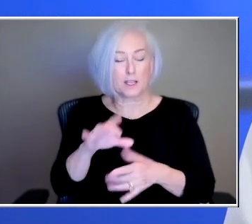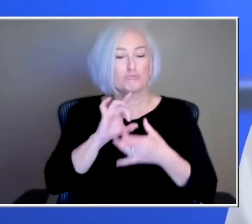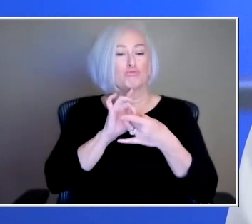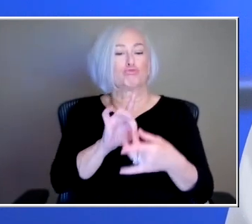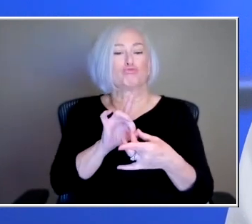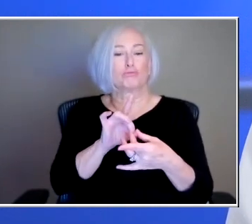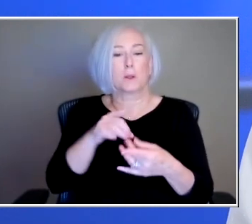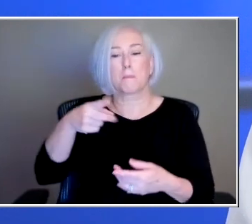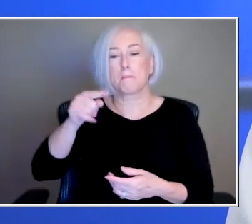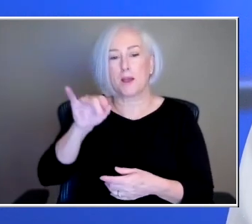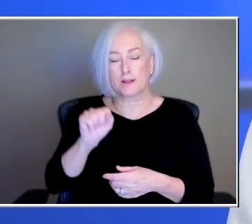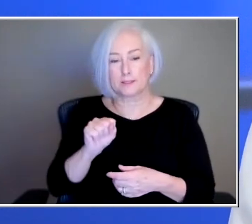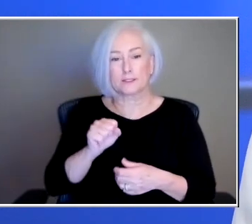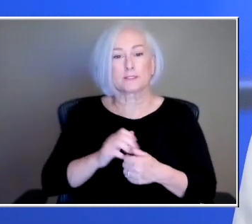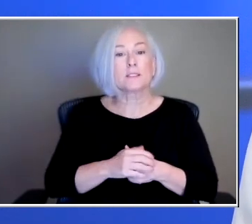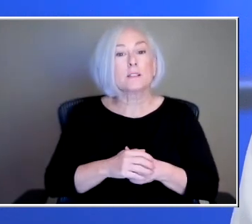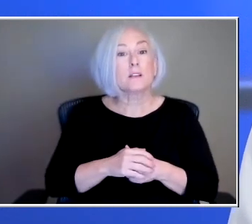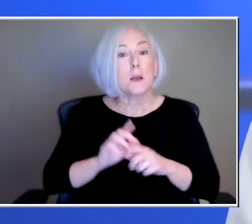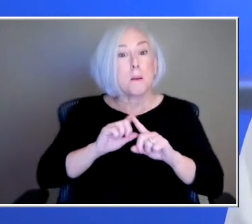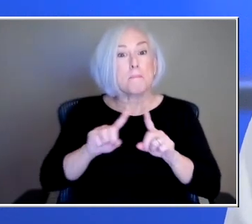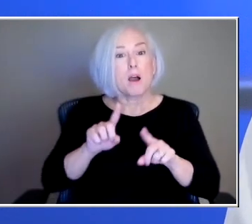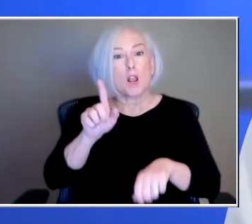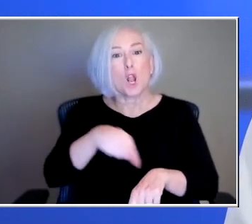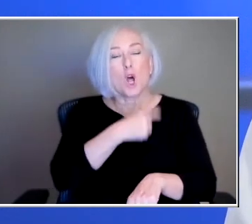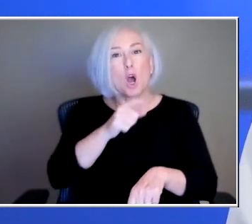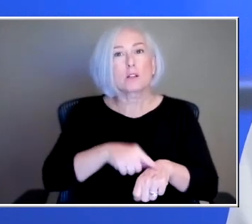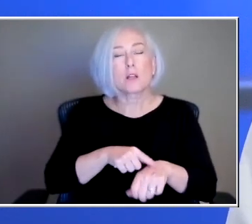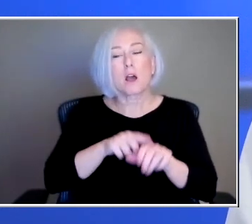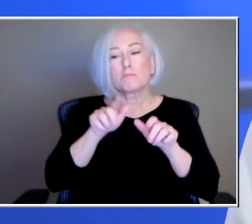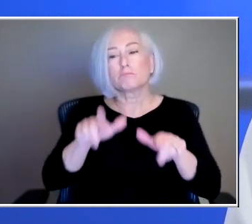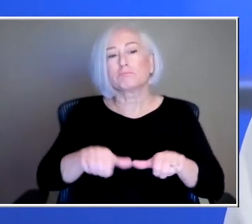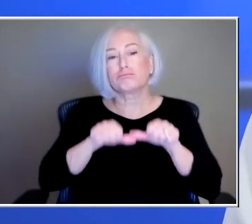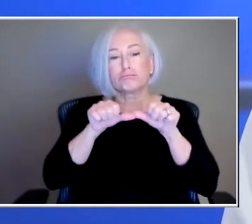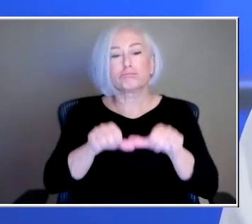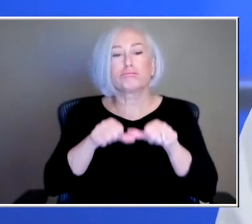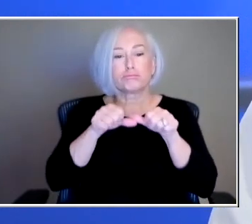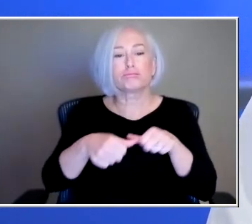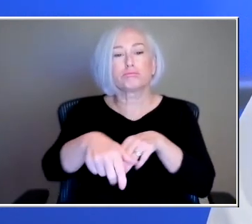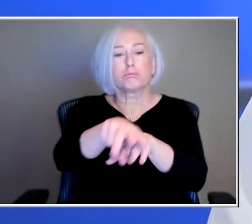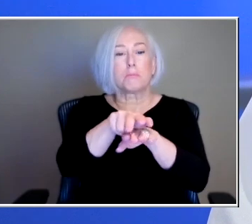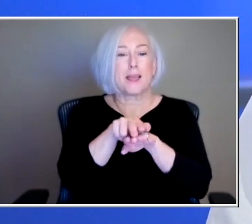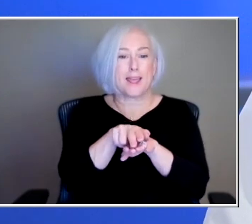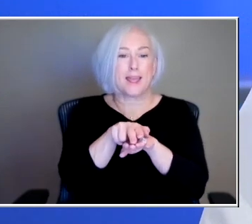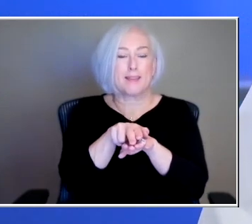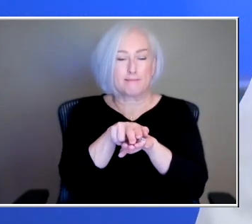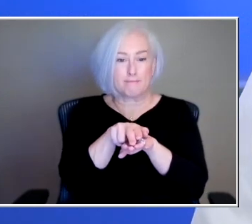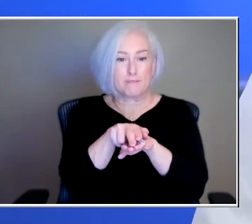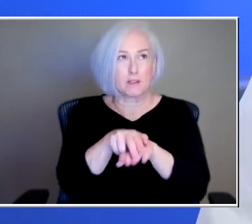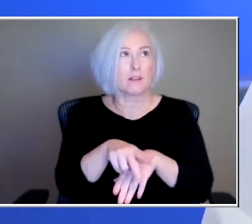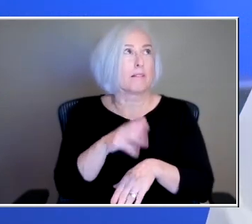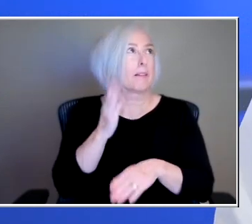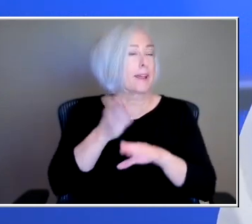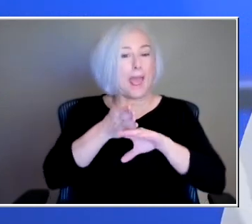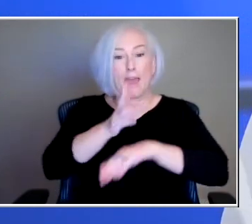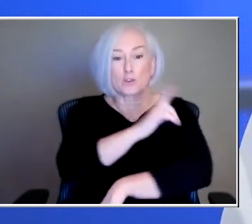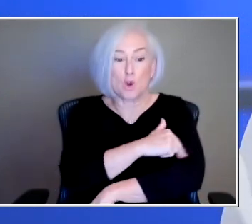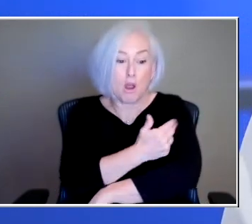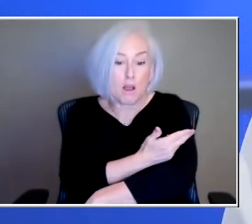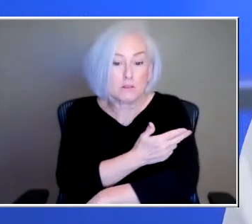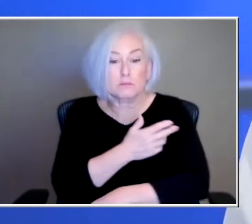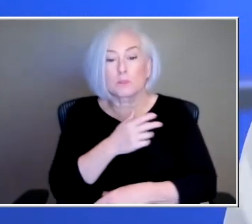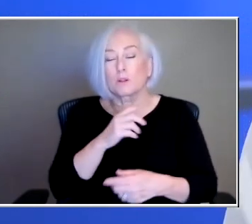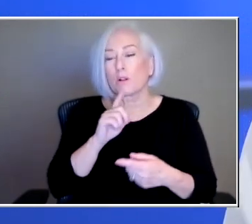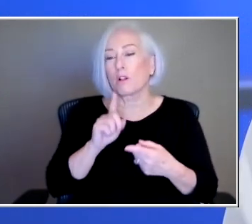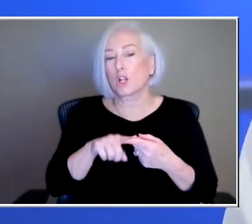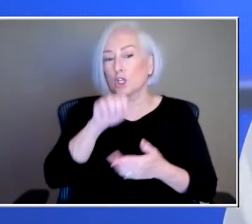But anything that leads to prolonged bed rest, so patients who have been hospitalized for a while, surgery, I think concussions has been